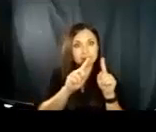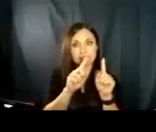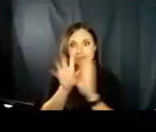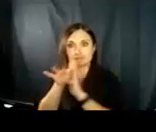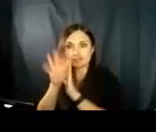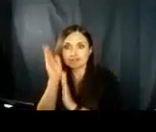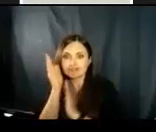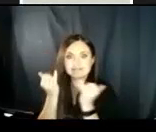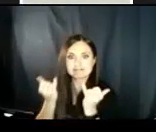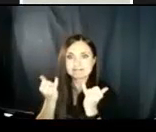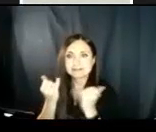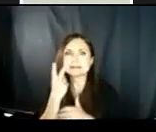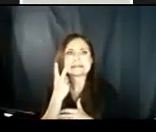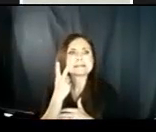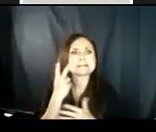here.